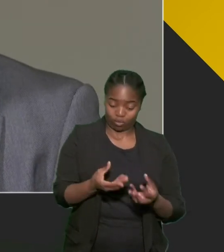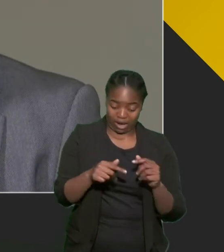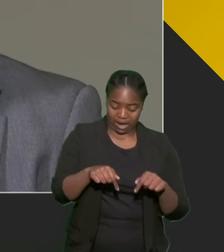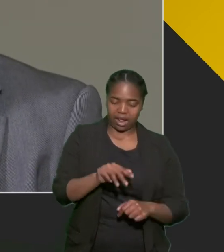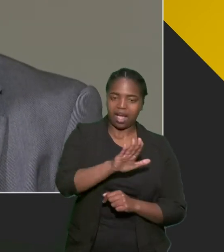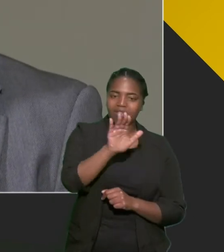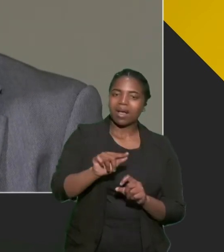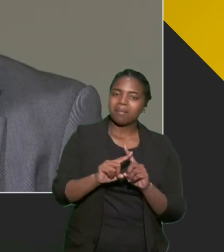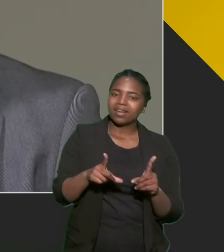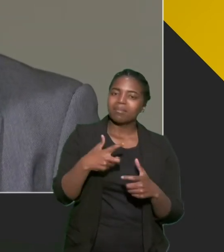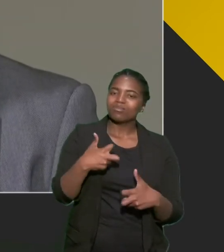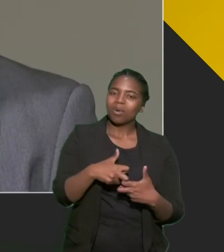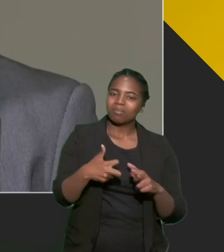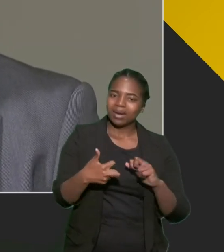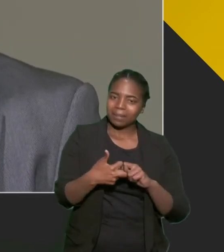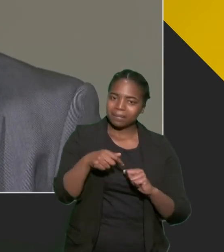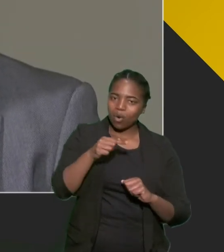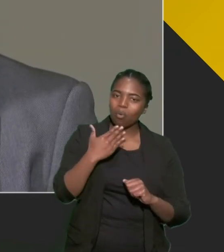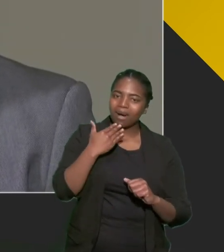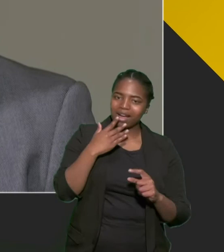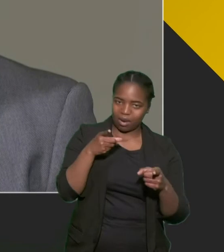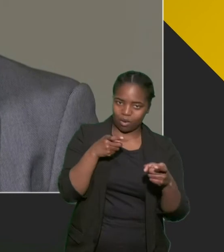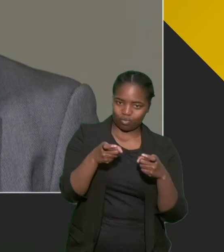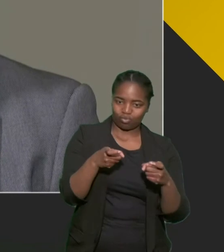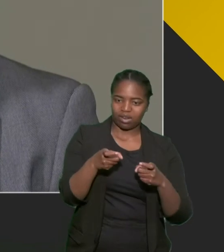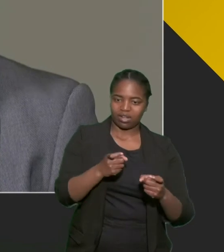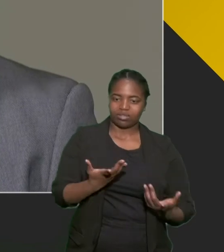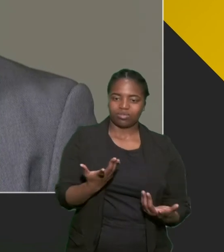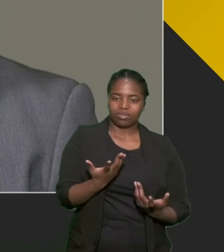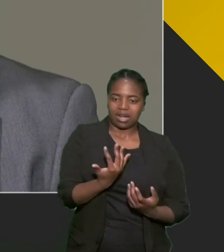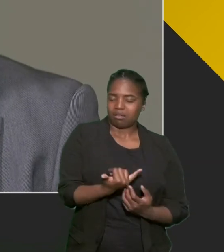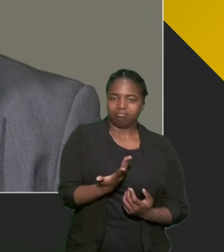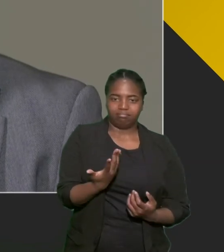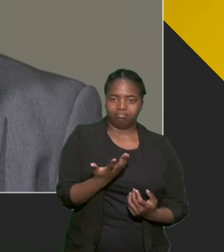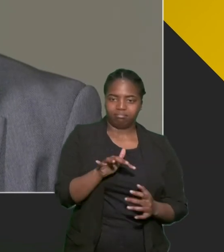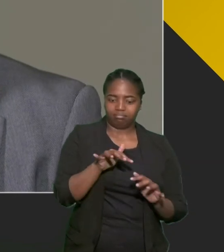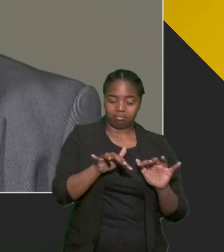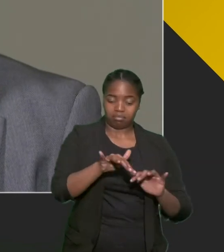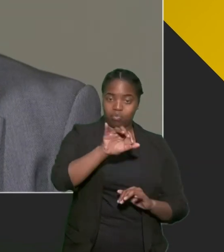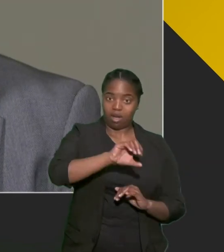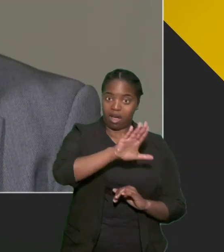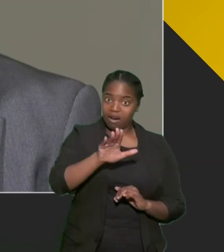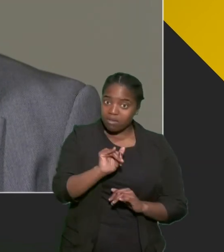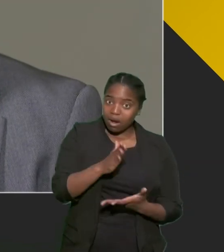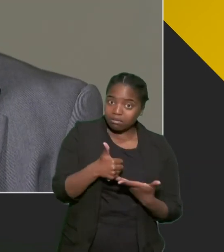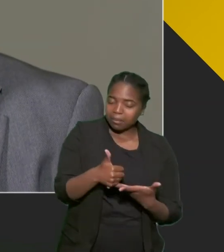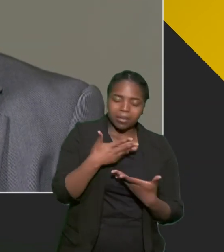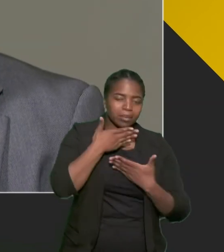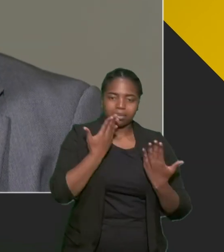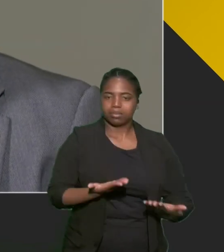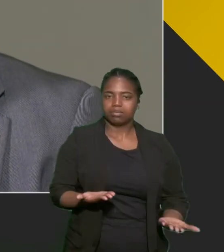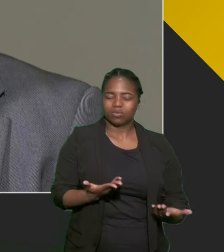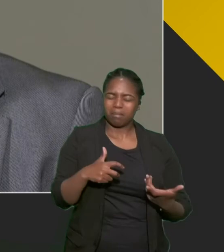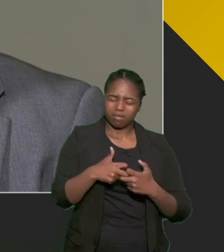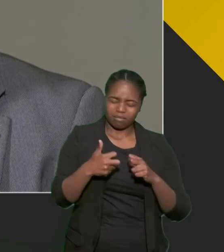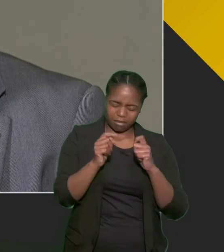challenge in Kuru Uguti, those riches currently in the main, they are not benefiting African people. So in King